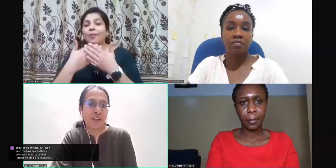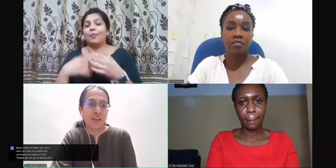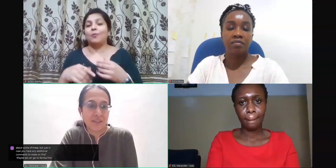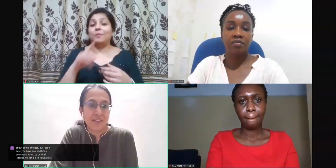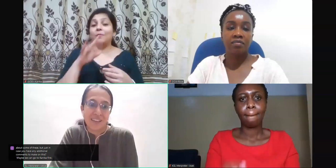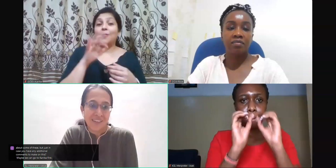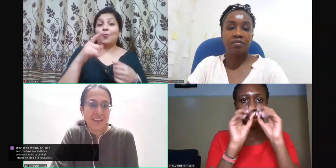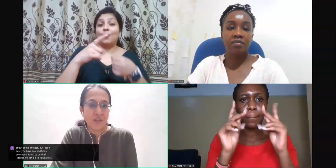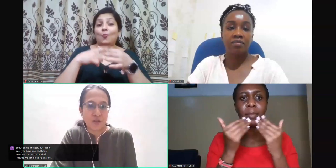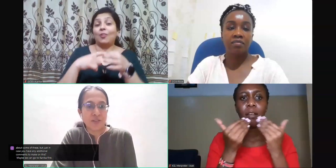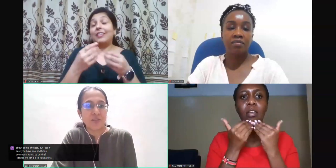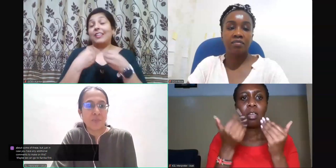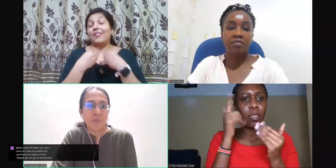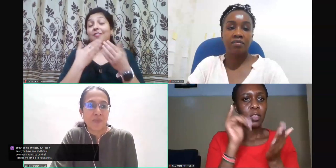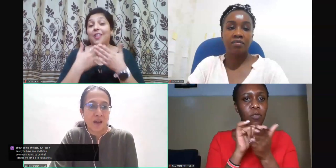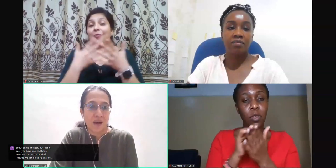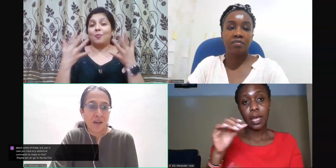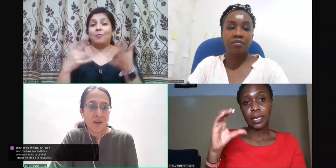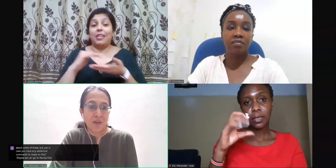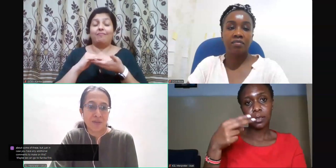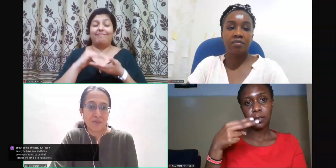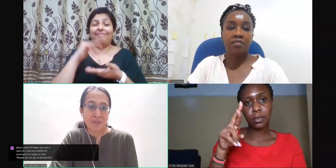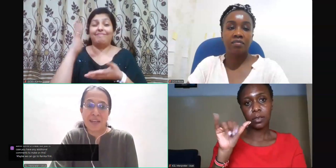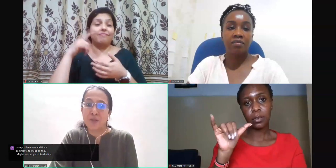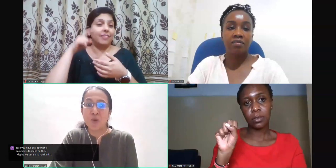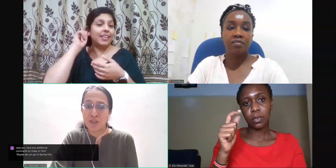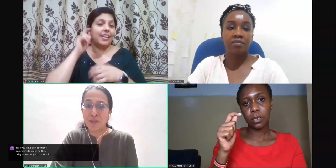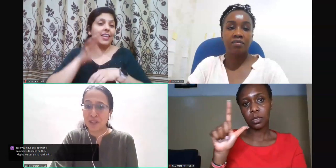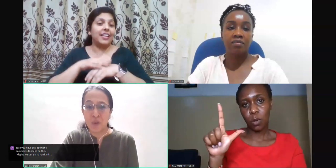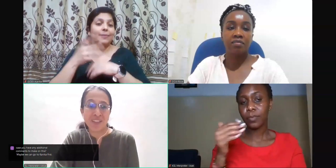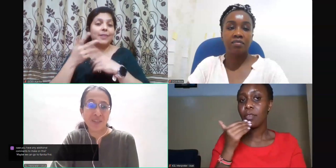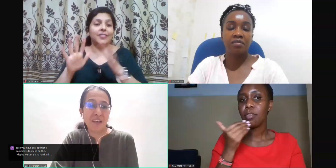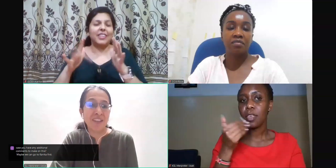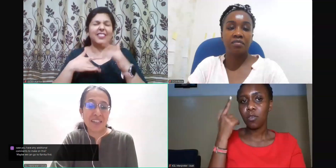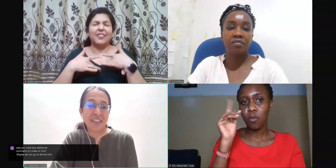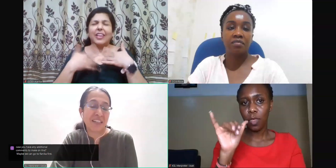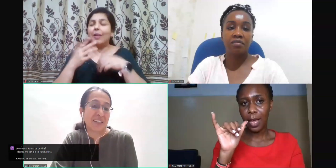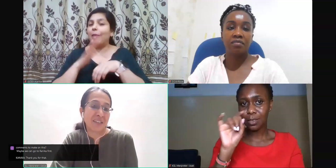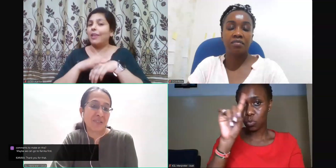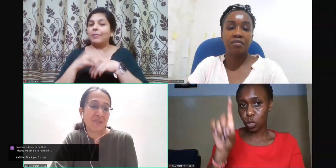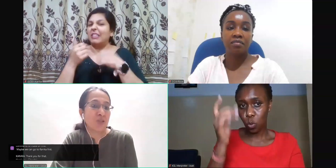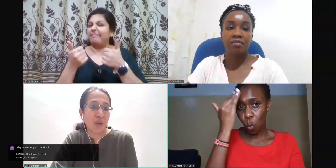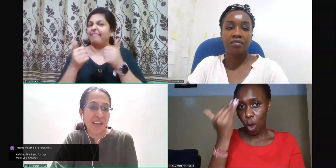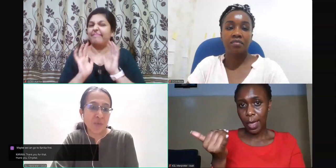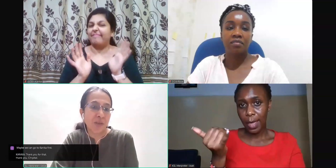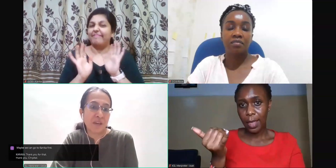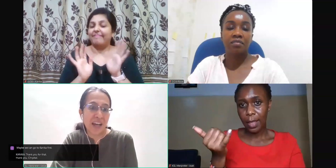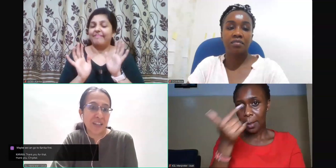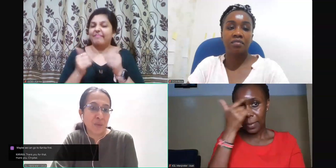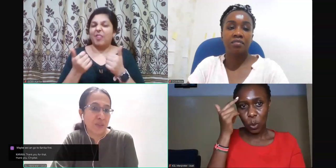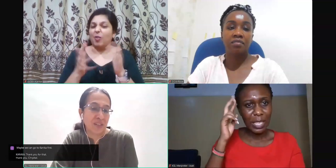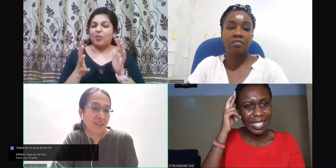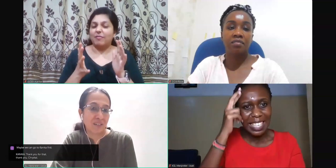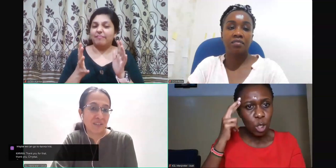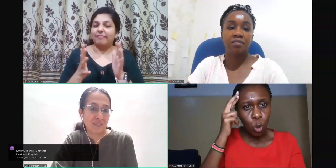Thank you for that. Thank you, Crystal. Thank you so much for this question, because it resonates with me.